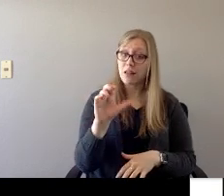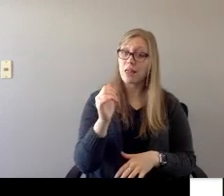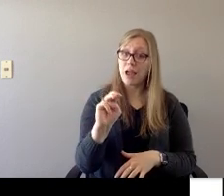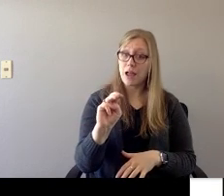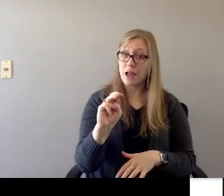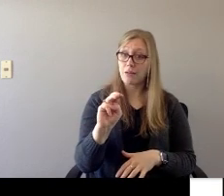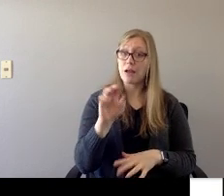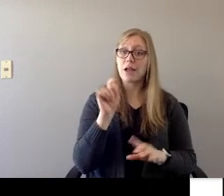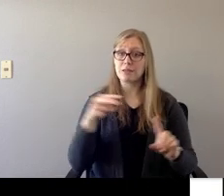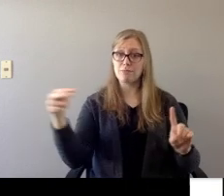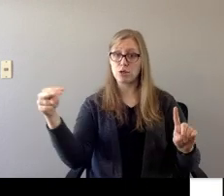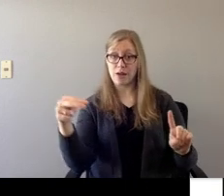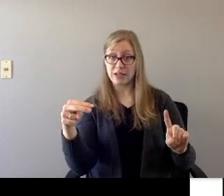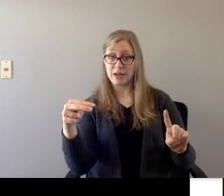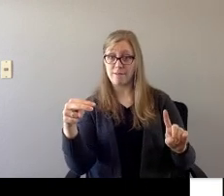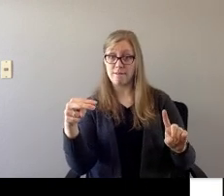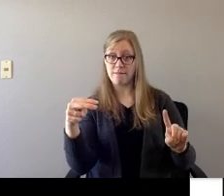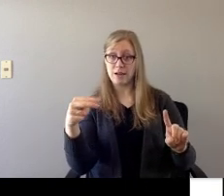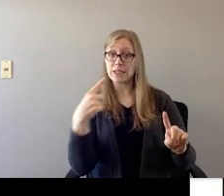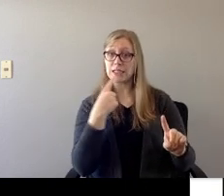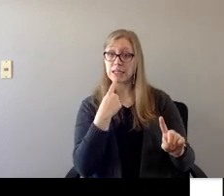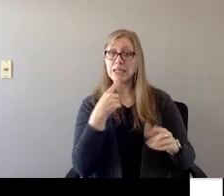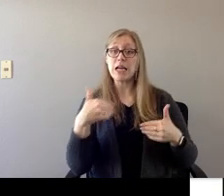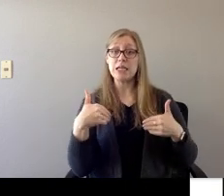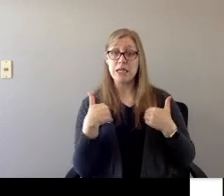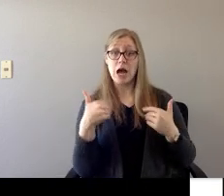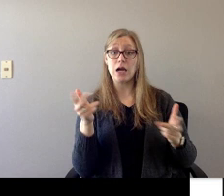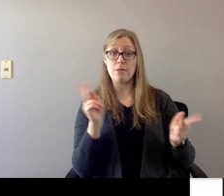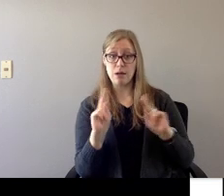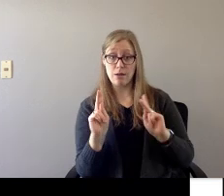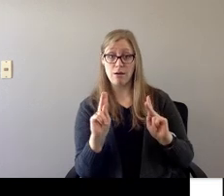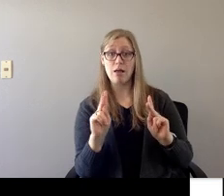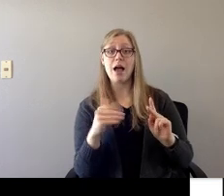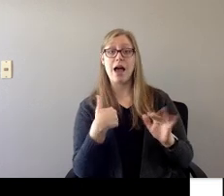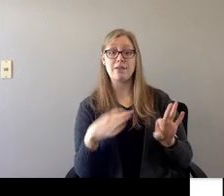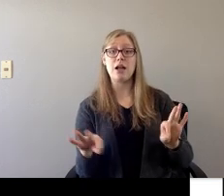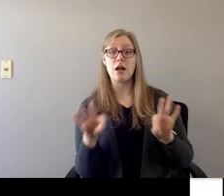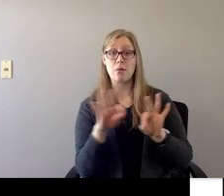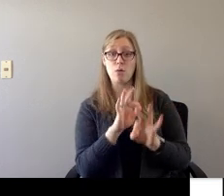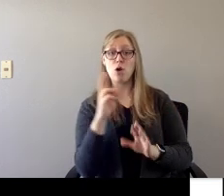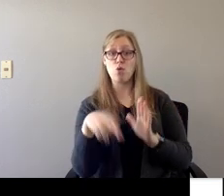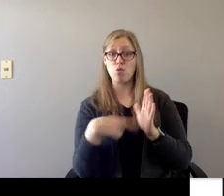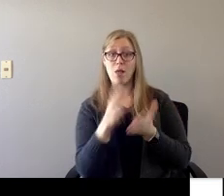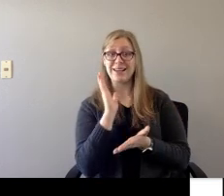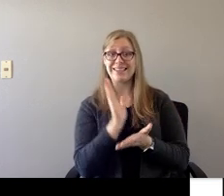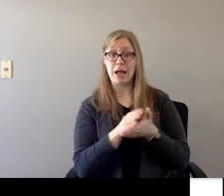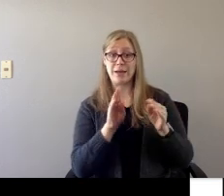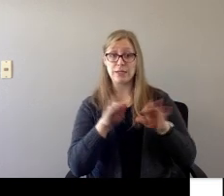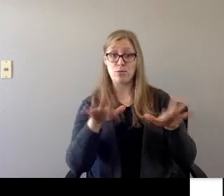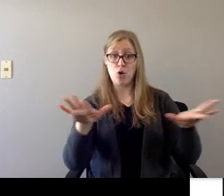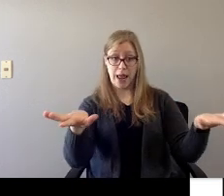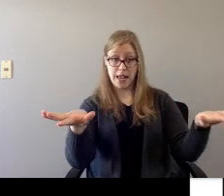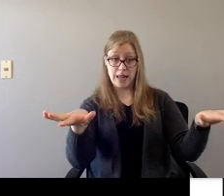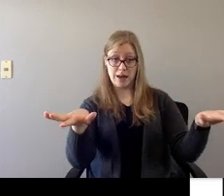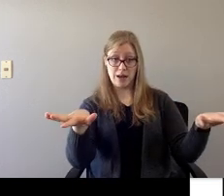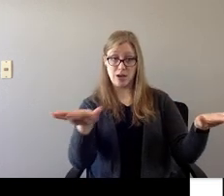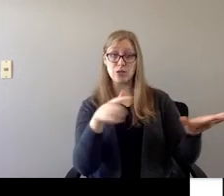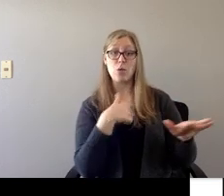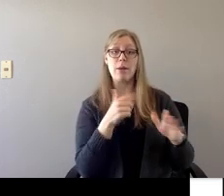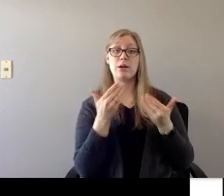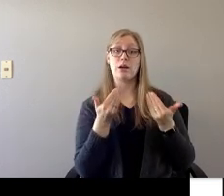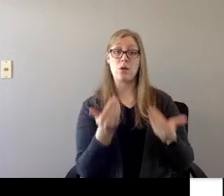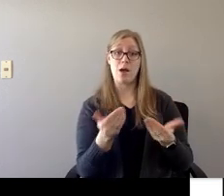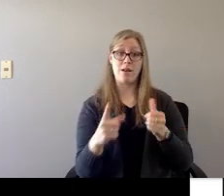that young people, young adults, have an important role in stopping its spread. So I'm going to do the very first